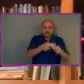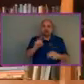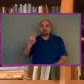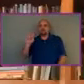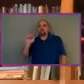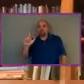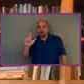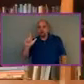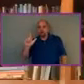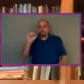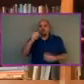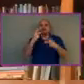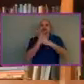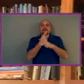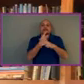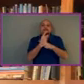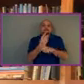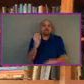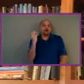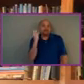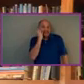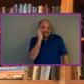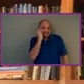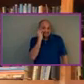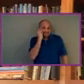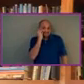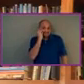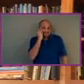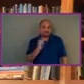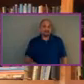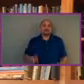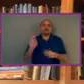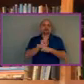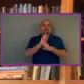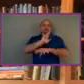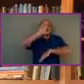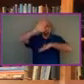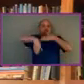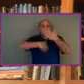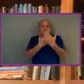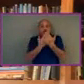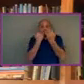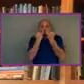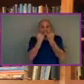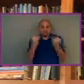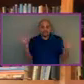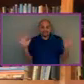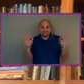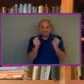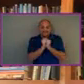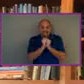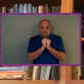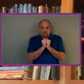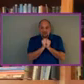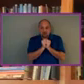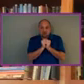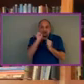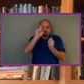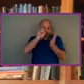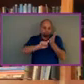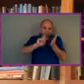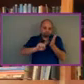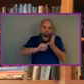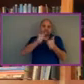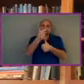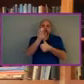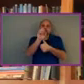about the density of our Trojan asteroids. Using all of these instruments together, we're going to be able to investigate the